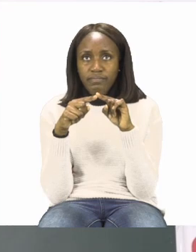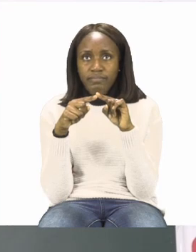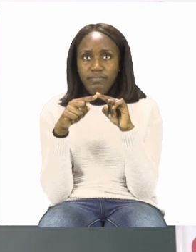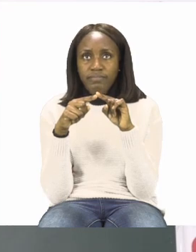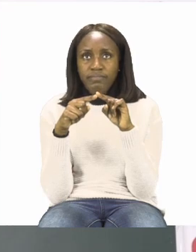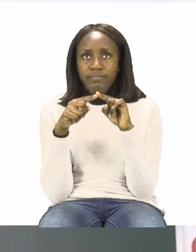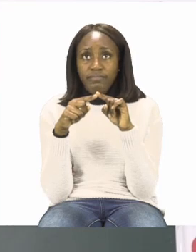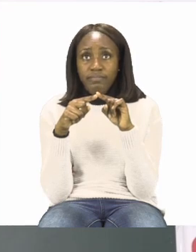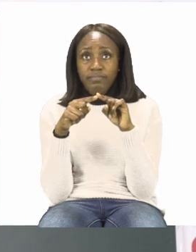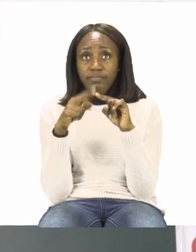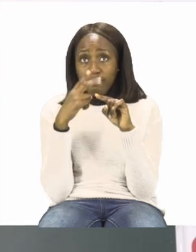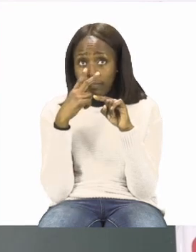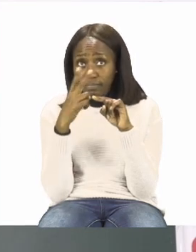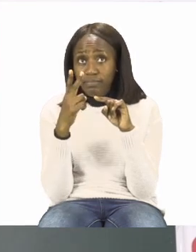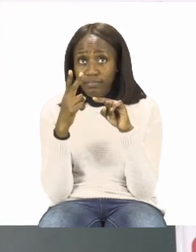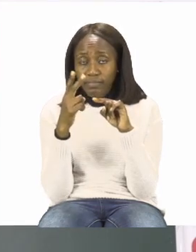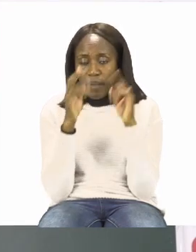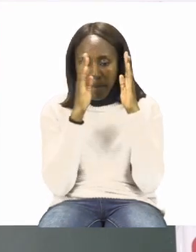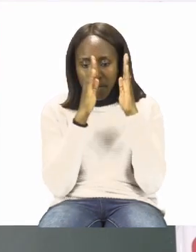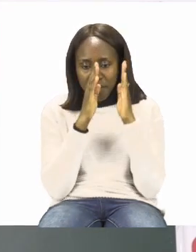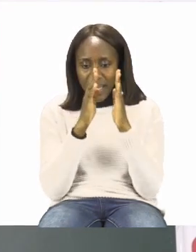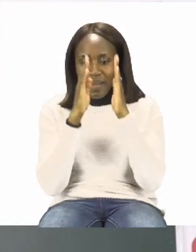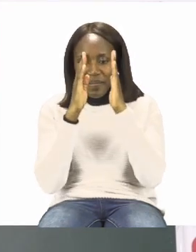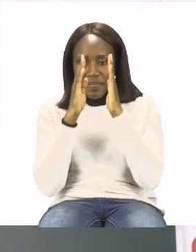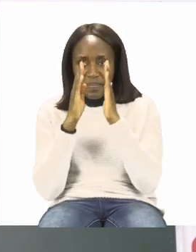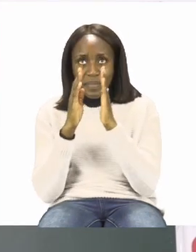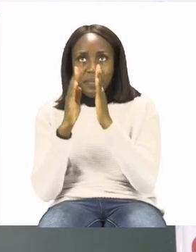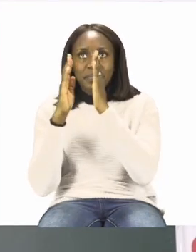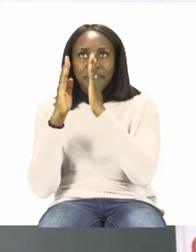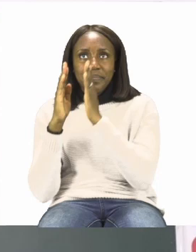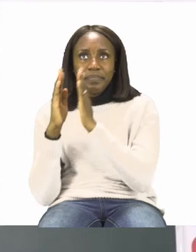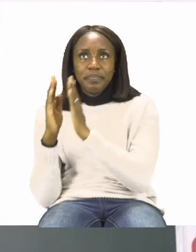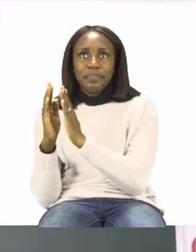Can you see how the pattern goes?